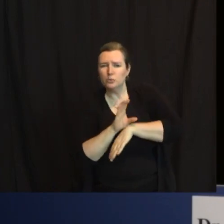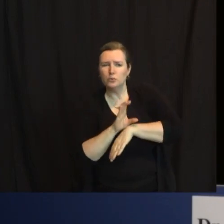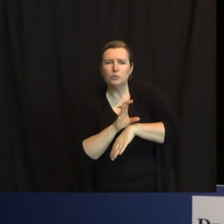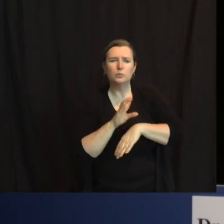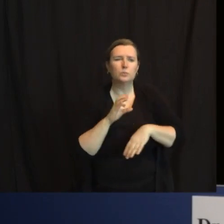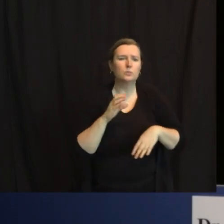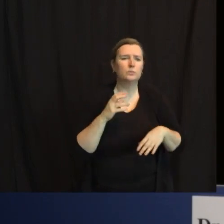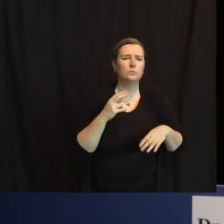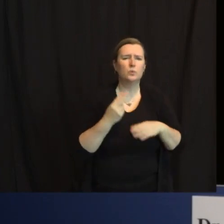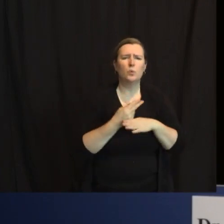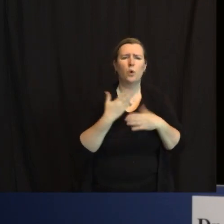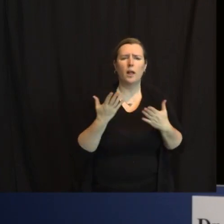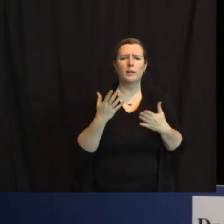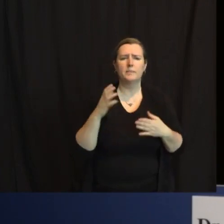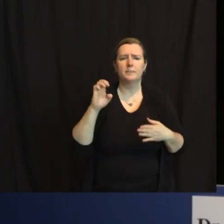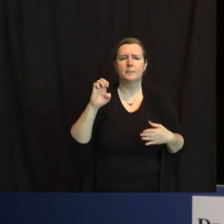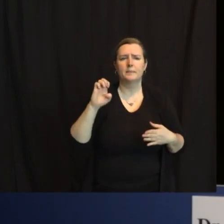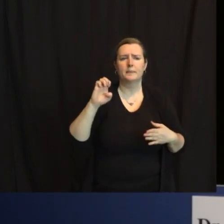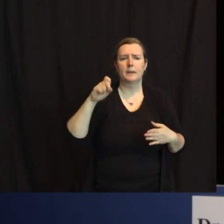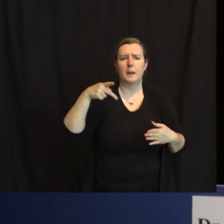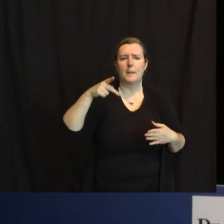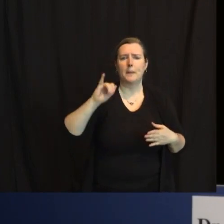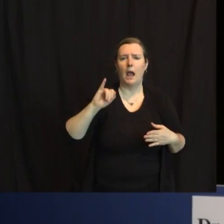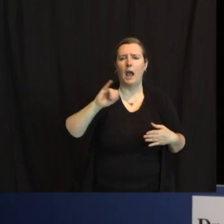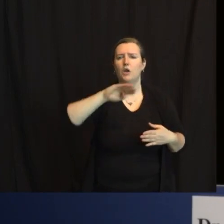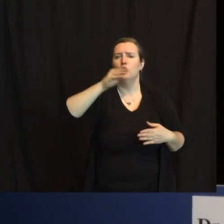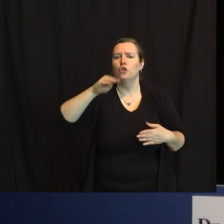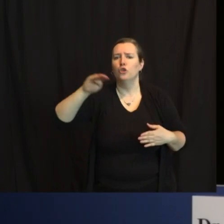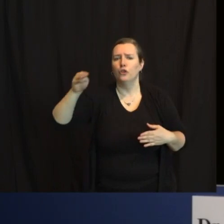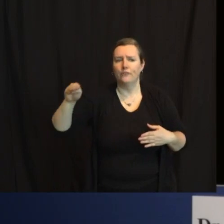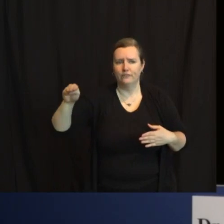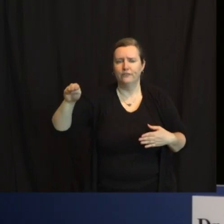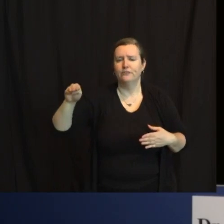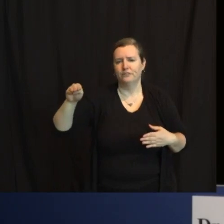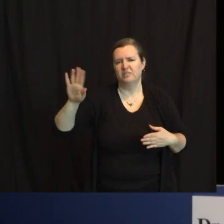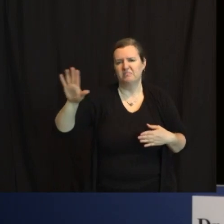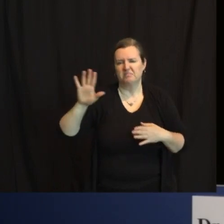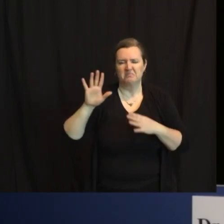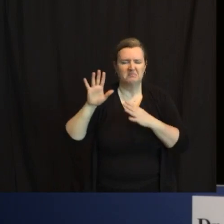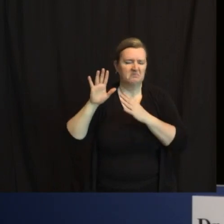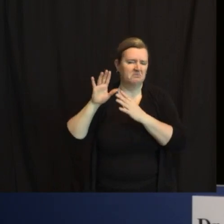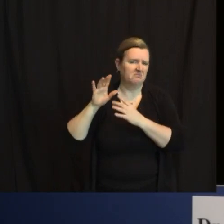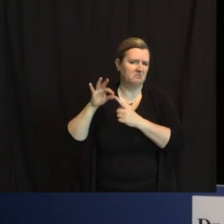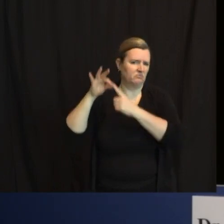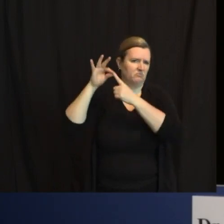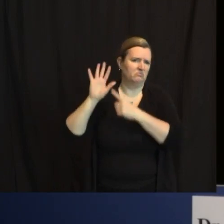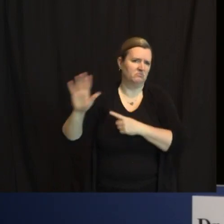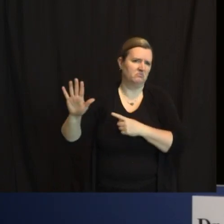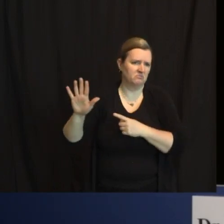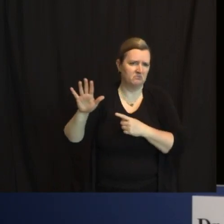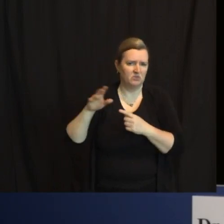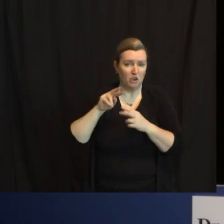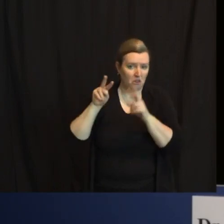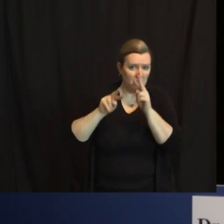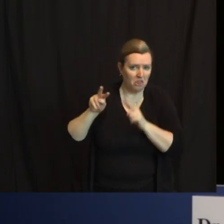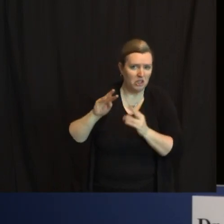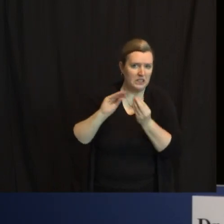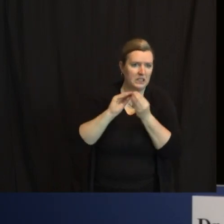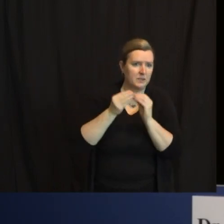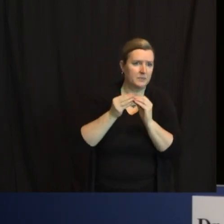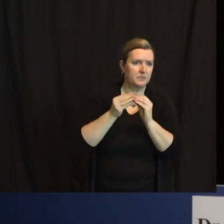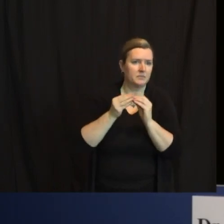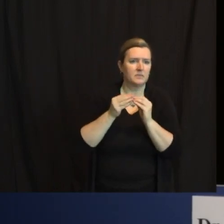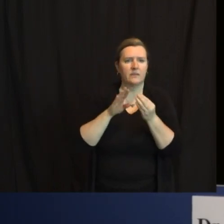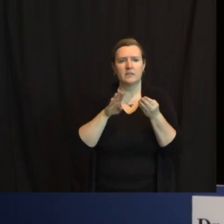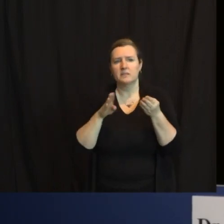numbers over time. That's available there. I can say that it's looking like these numbers, as far as death by date